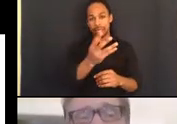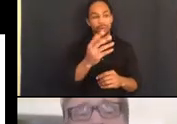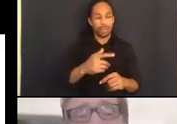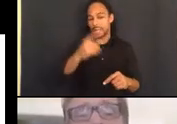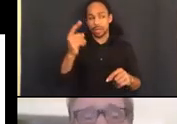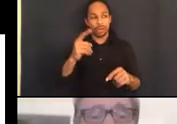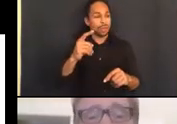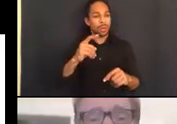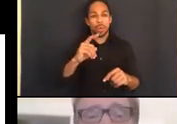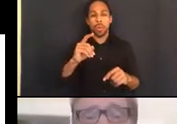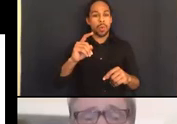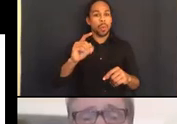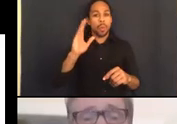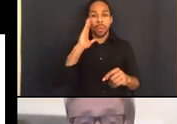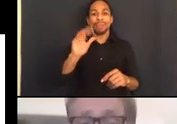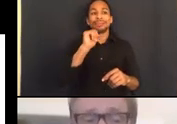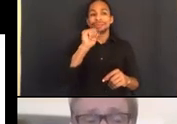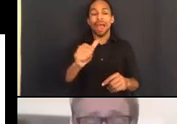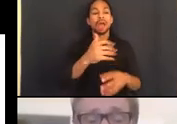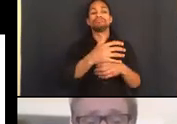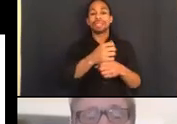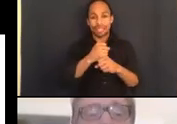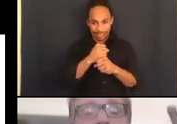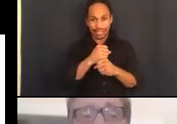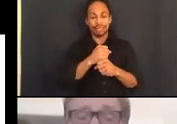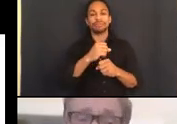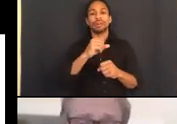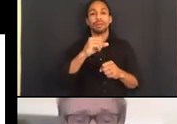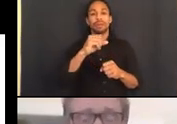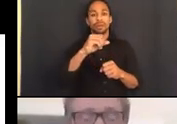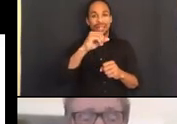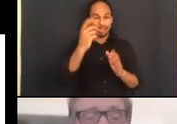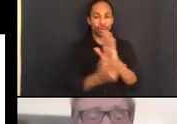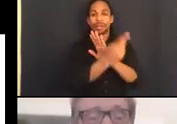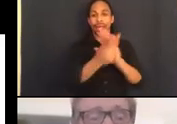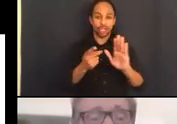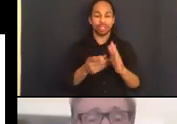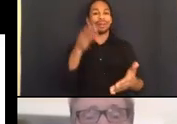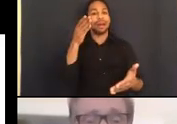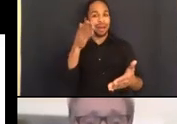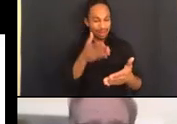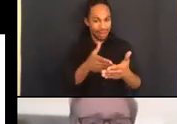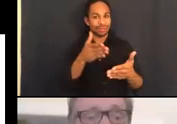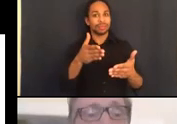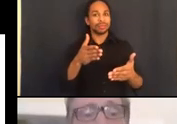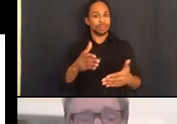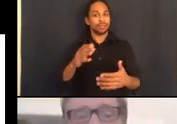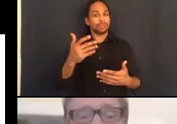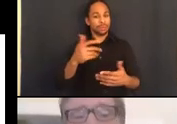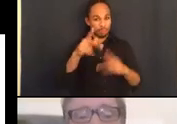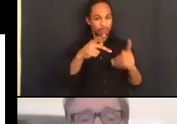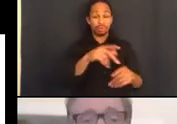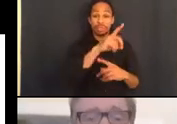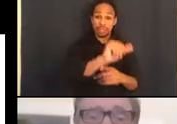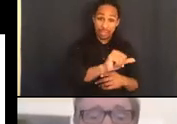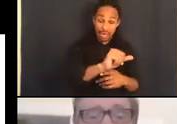the illegality of medical rationing on the basis of disability for use in the state of California and across the nation. Building off